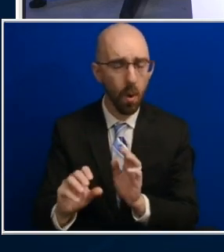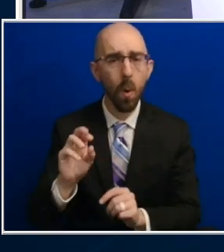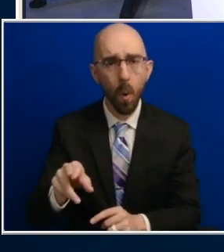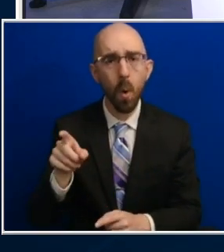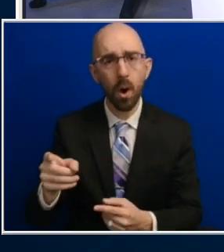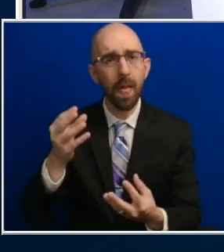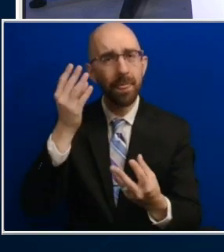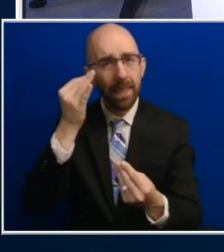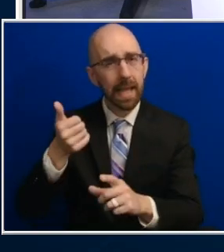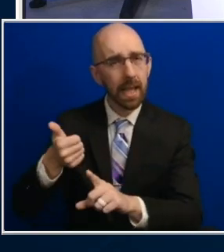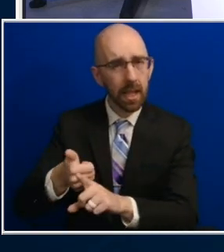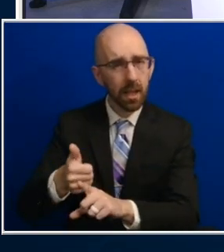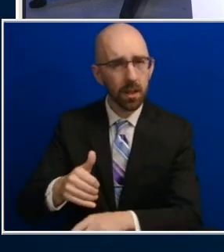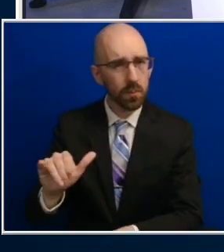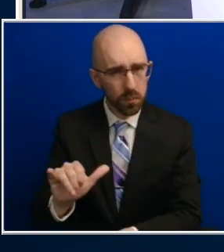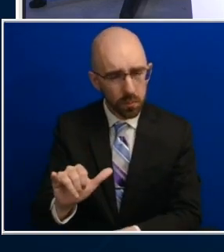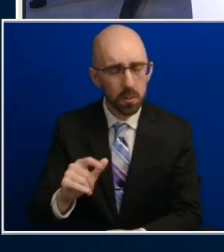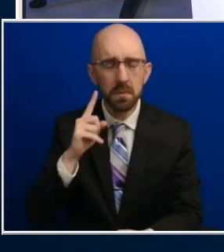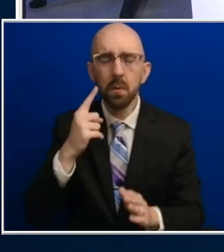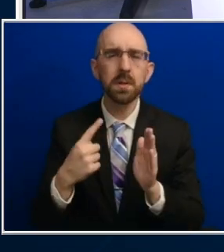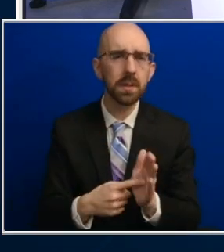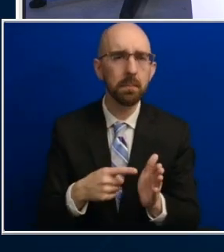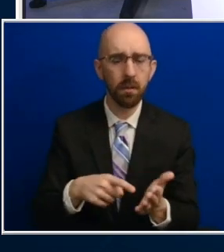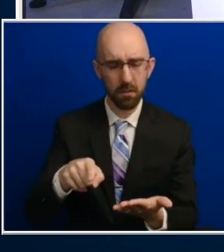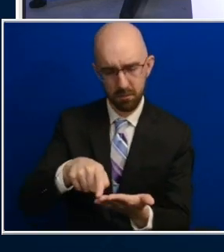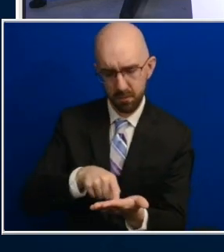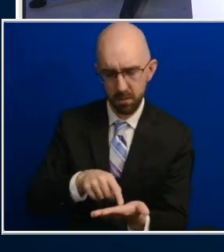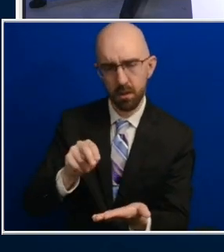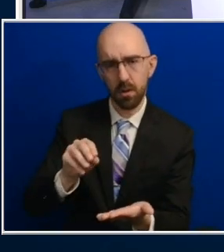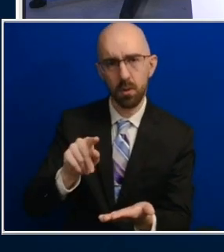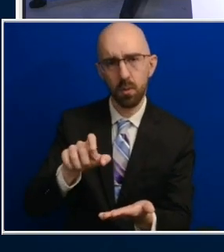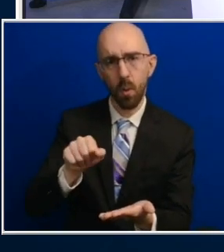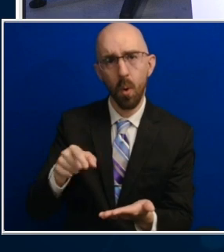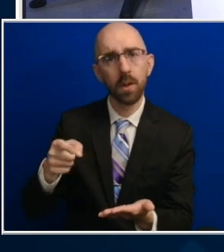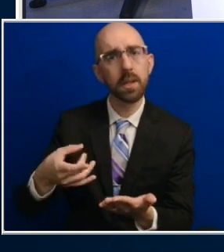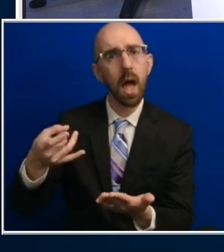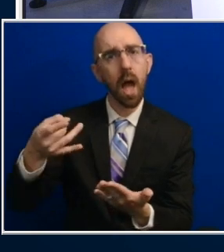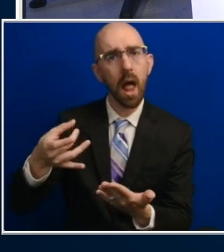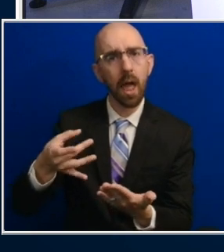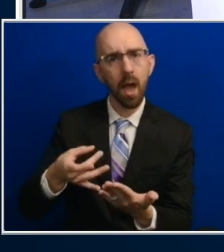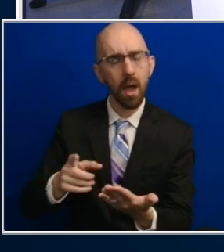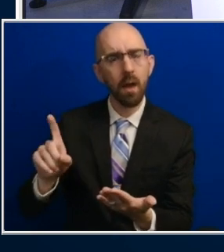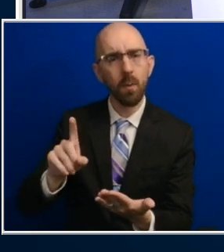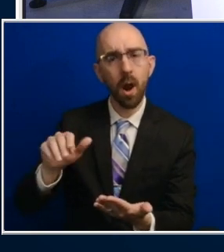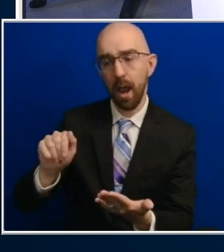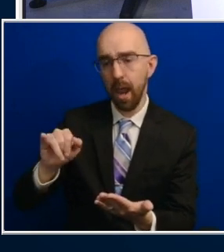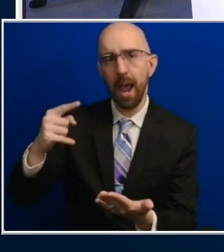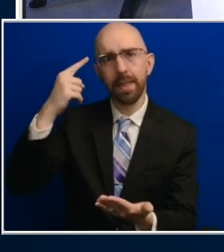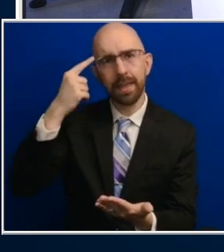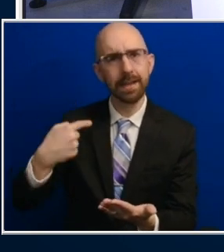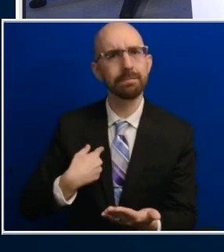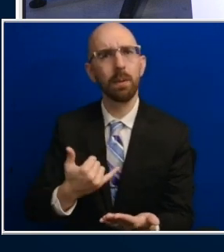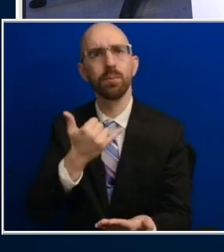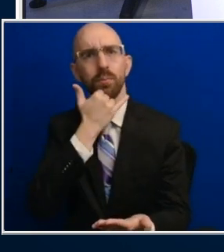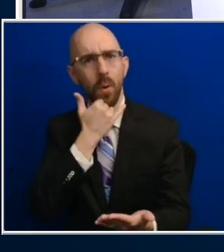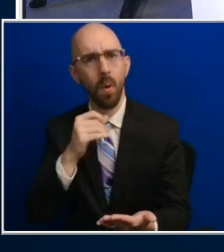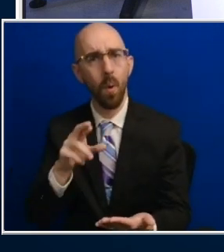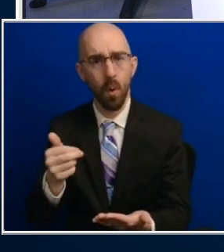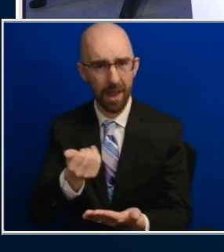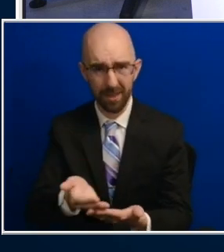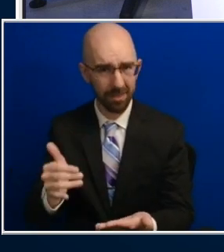For example, does it look at your notes and highlight things where the AI thinks it got it wrong, or anything like